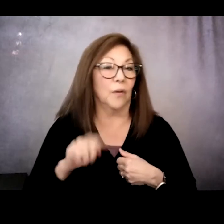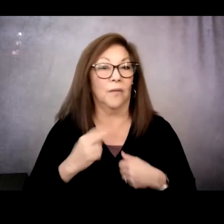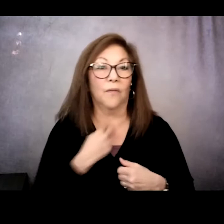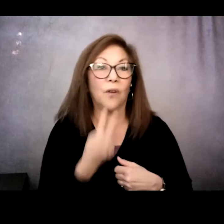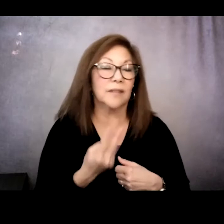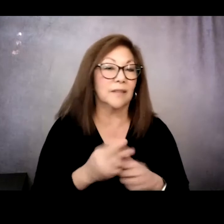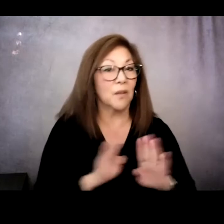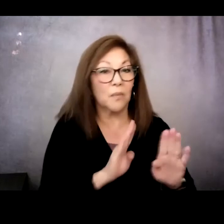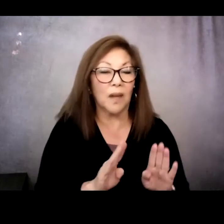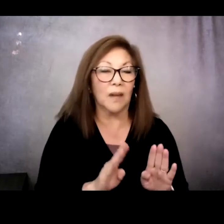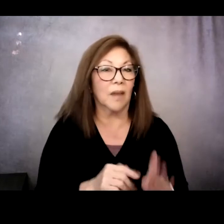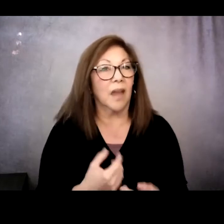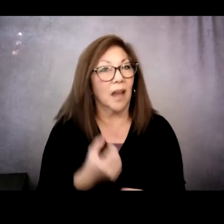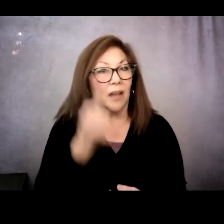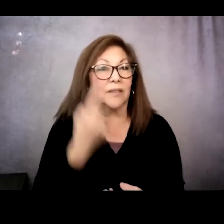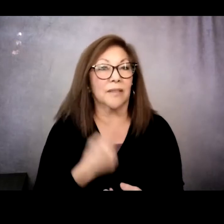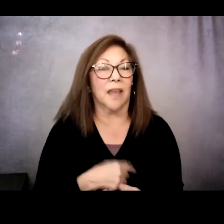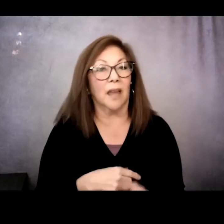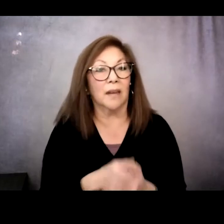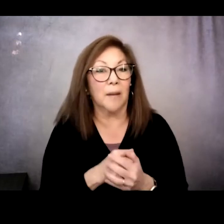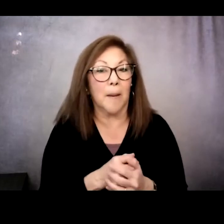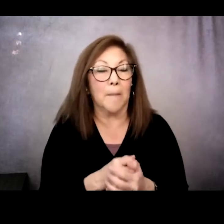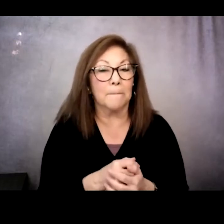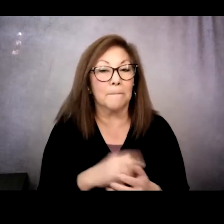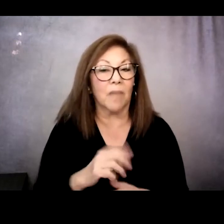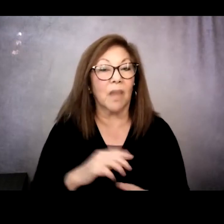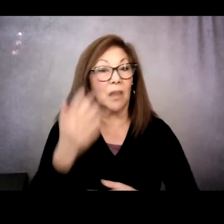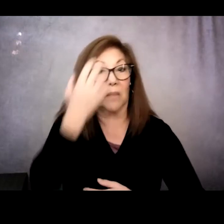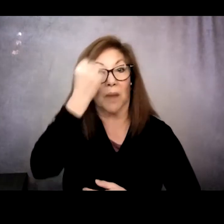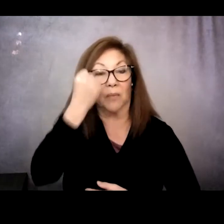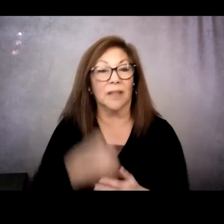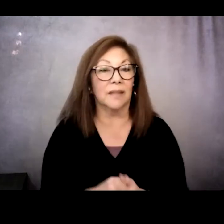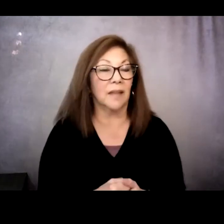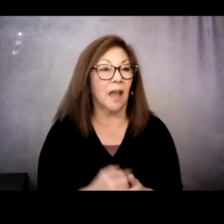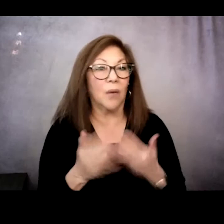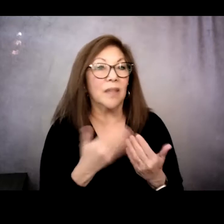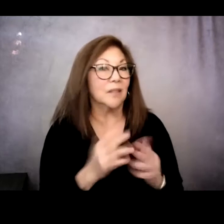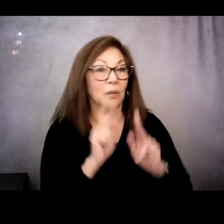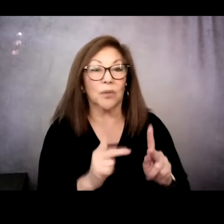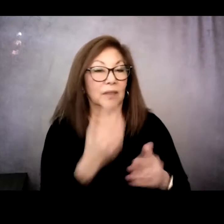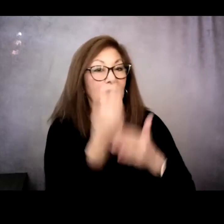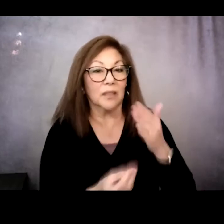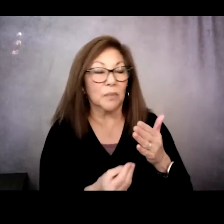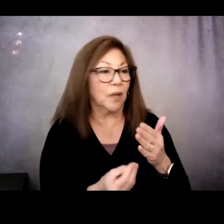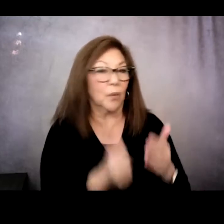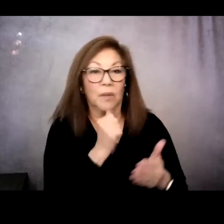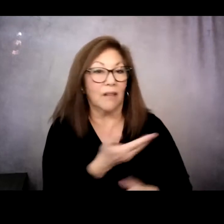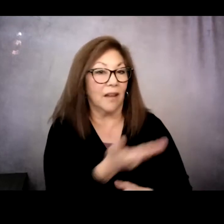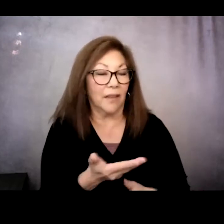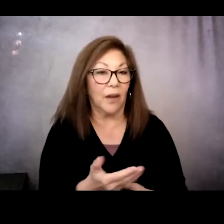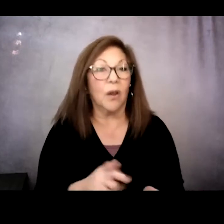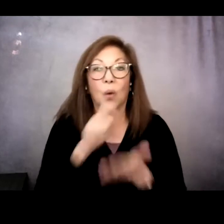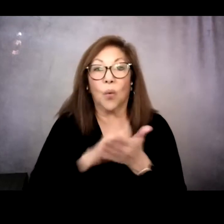memory, how easily the essence of a person can disappear once they're no longer around. Writing is one way of ensuring someone's